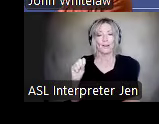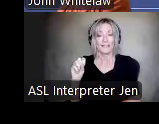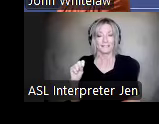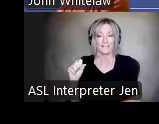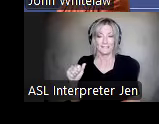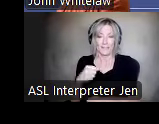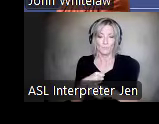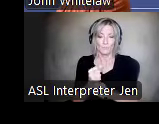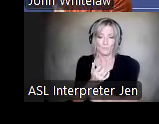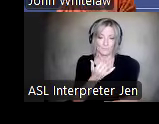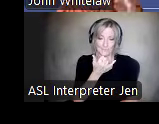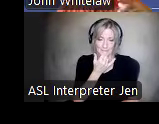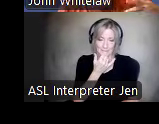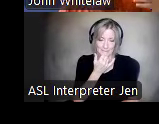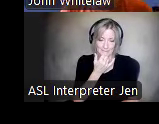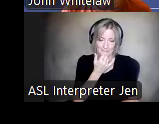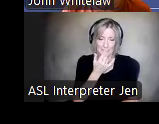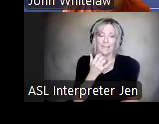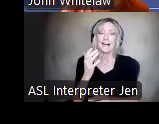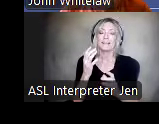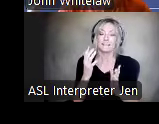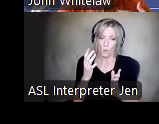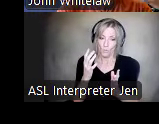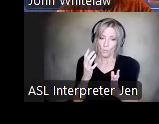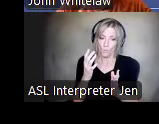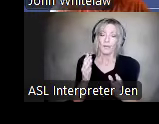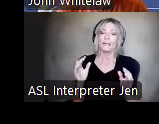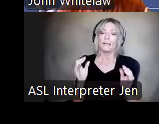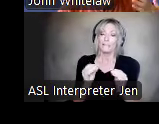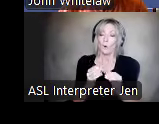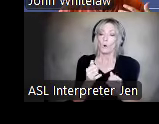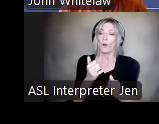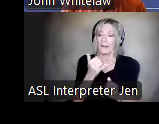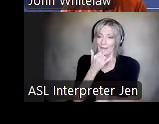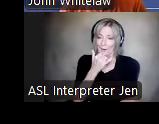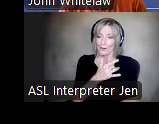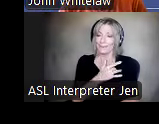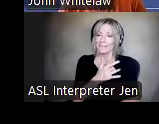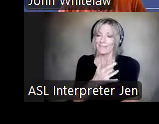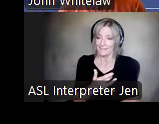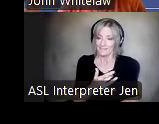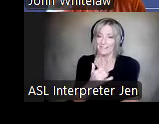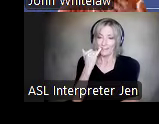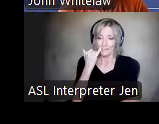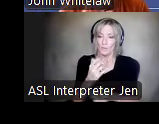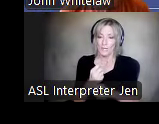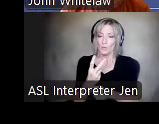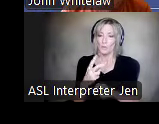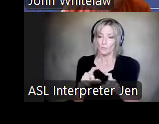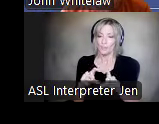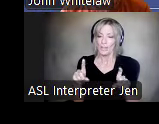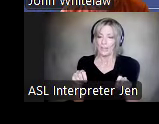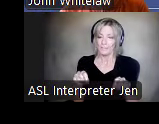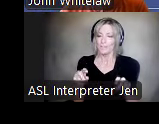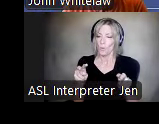mistakes. So it is definitely true that it is more error prone when they get 2 checks. And so that's just something to keep an eye